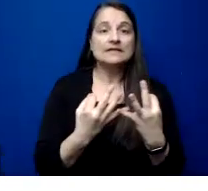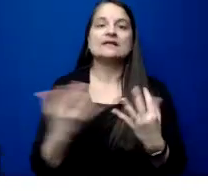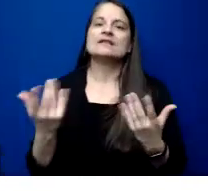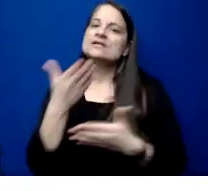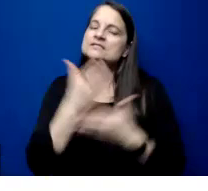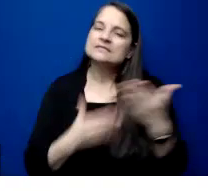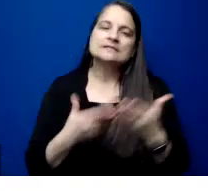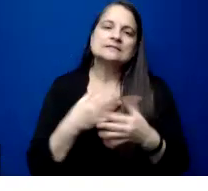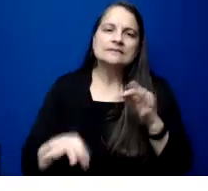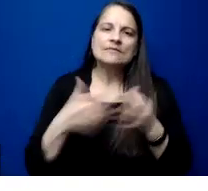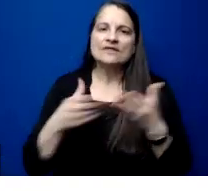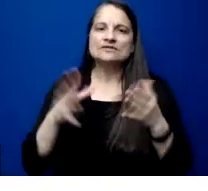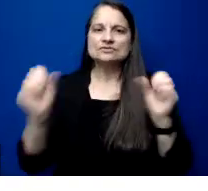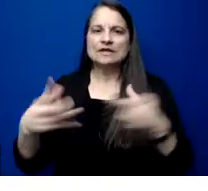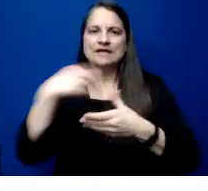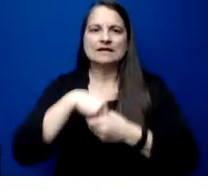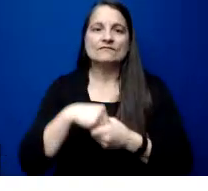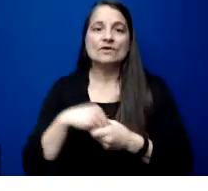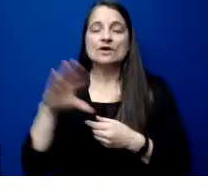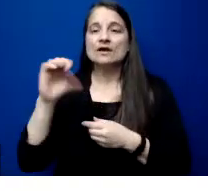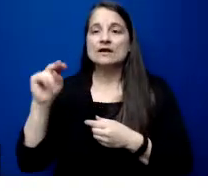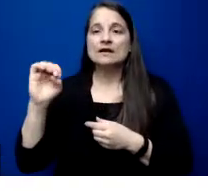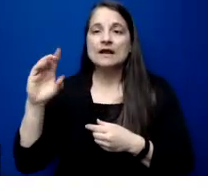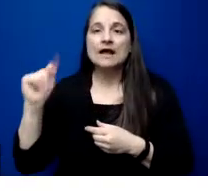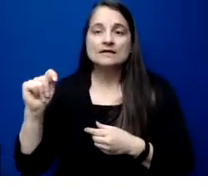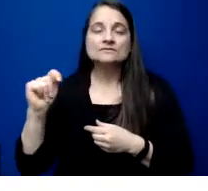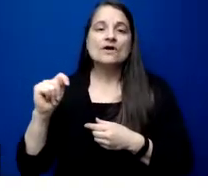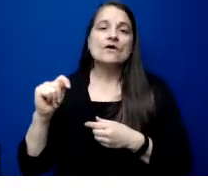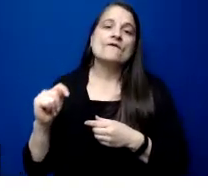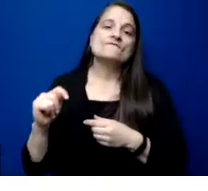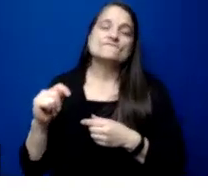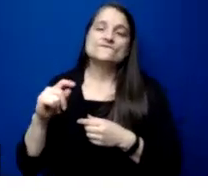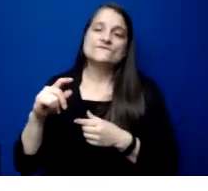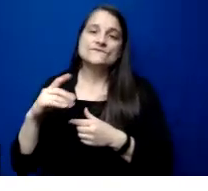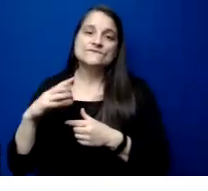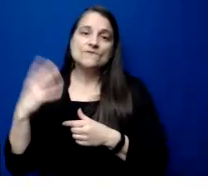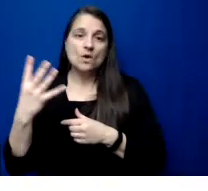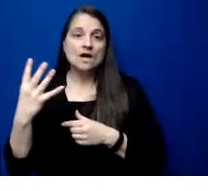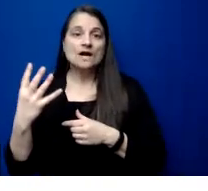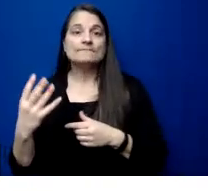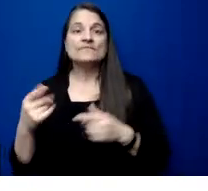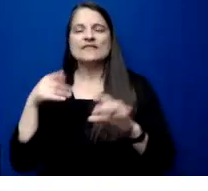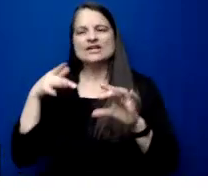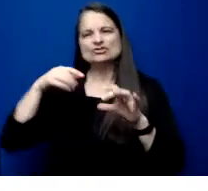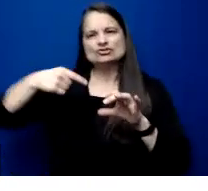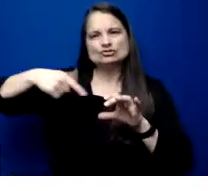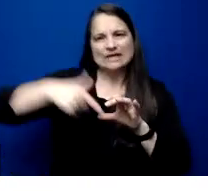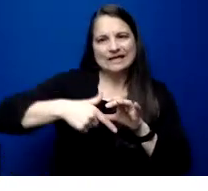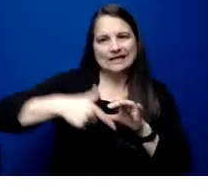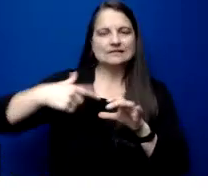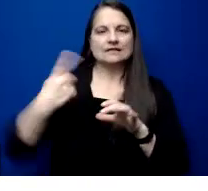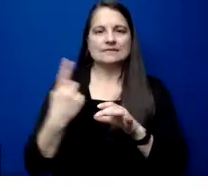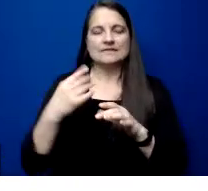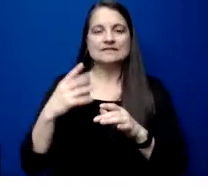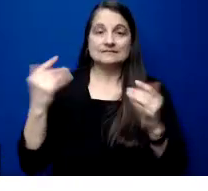everything to make it inclusive. Like this game of Connect 4, all they did was drill a little hole in one of the pieces and now I can play. We got tactile chess,